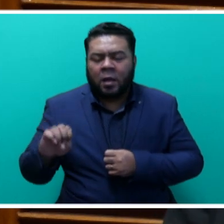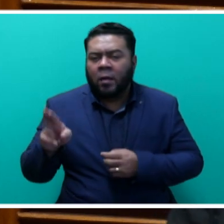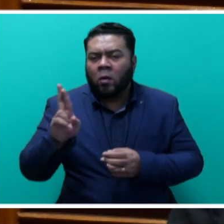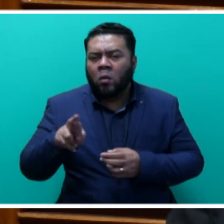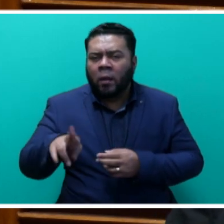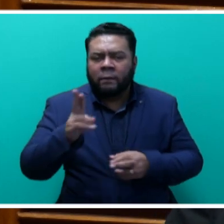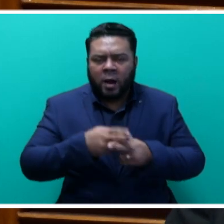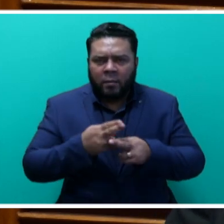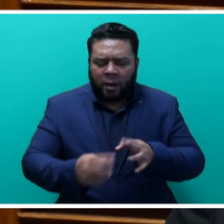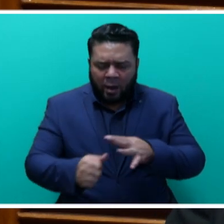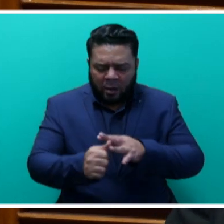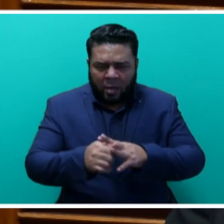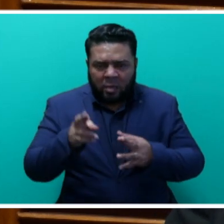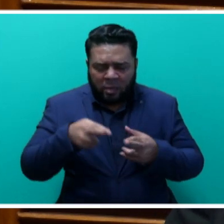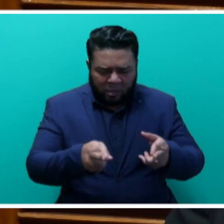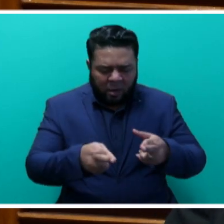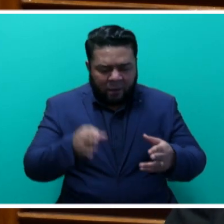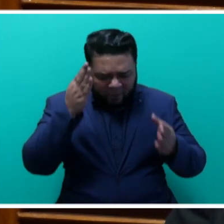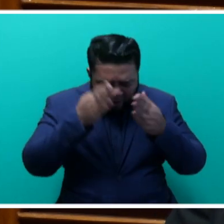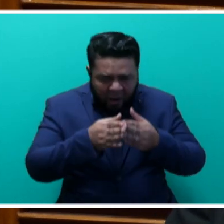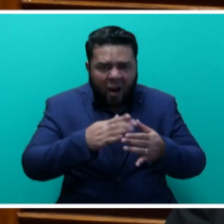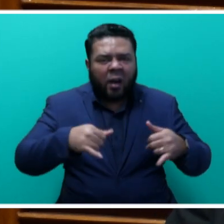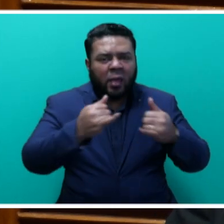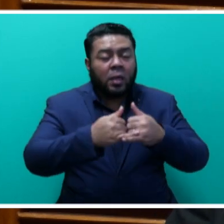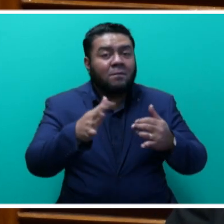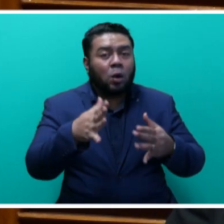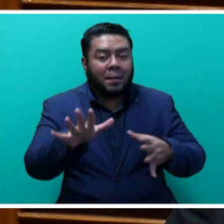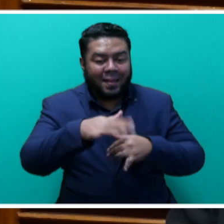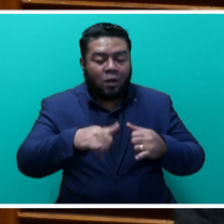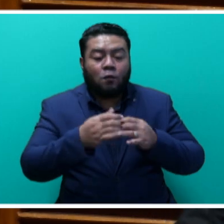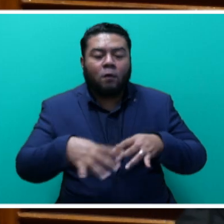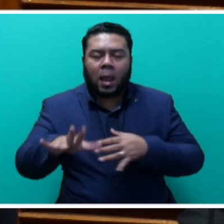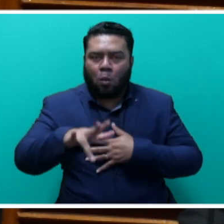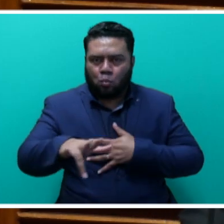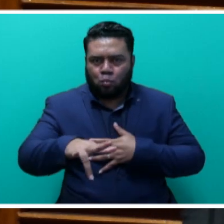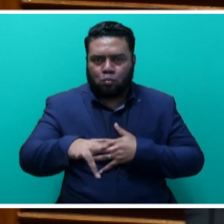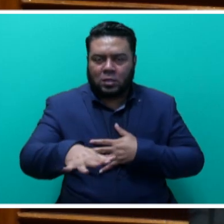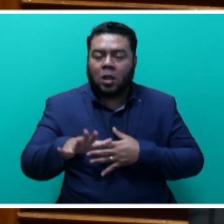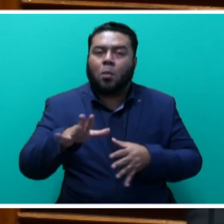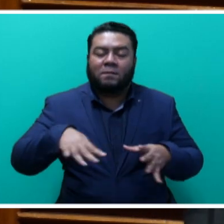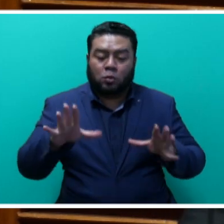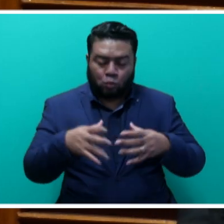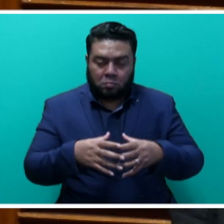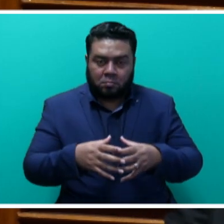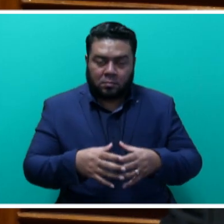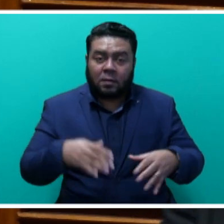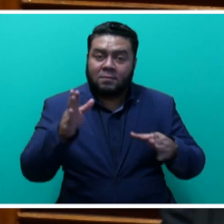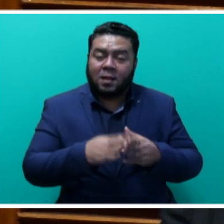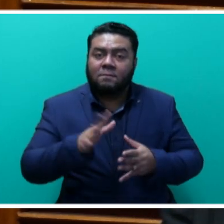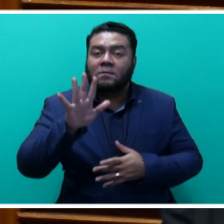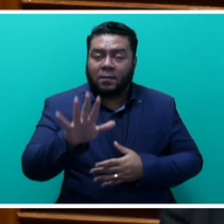road focused on the island of Ovalau in the Lomaiviti group, with the infrastructural development spanning